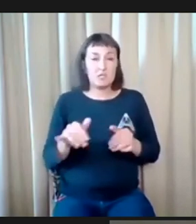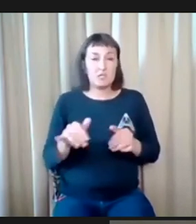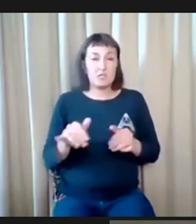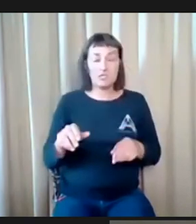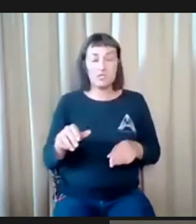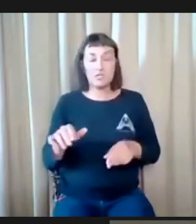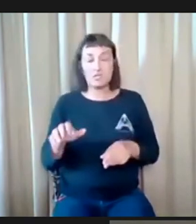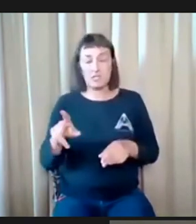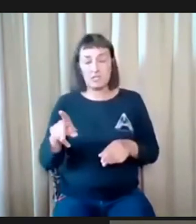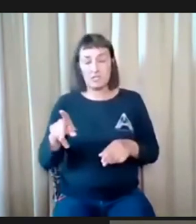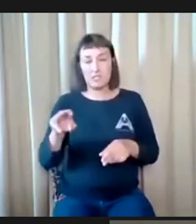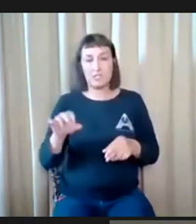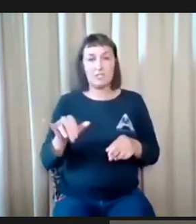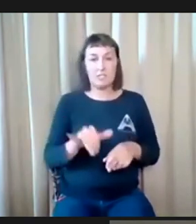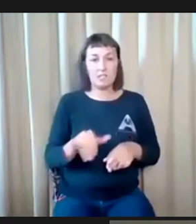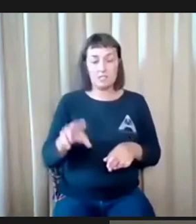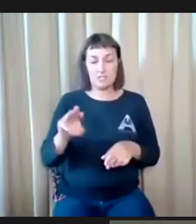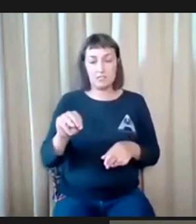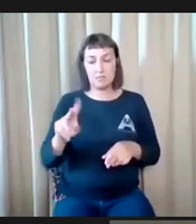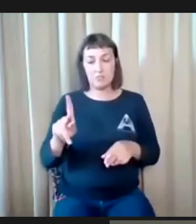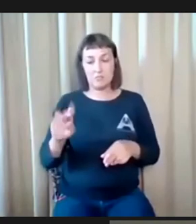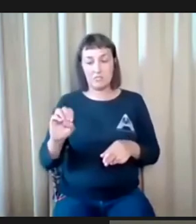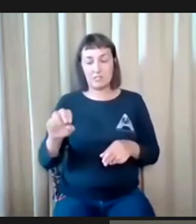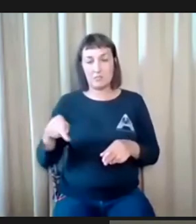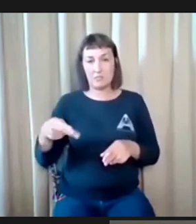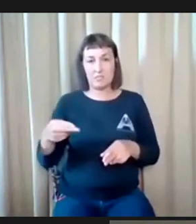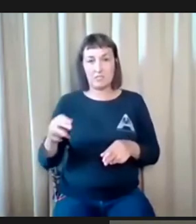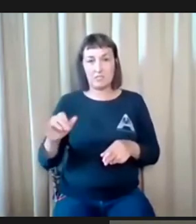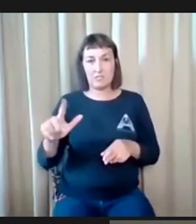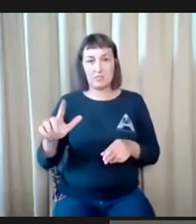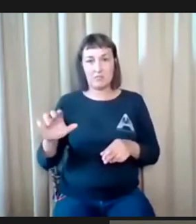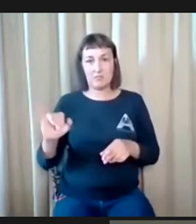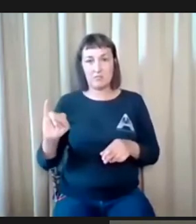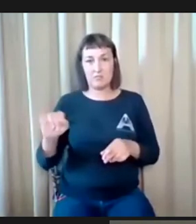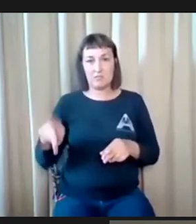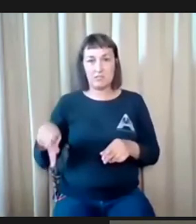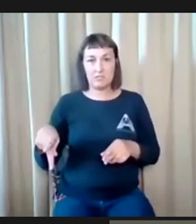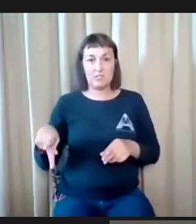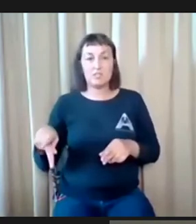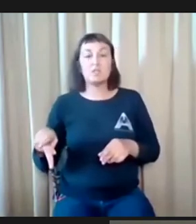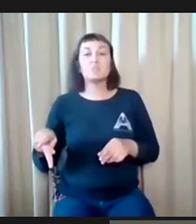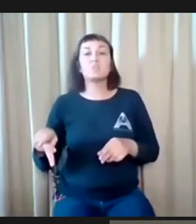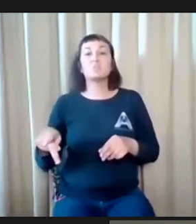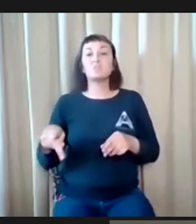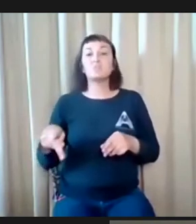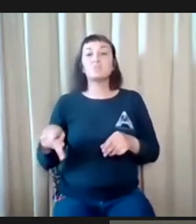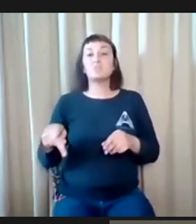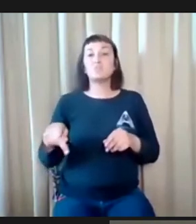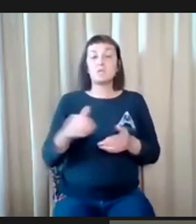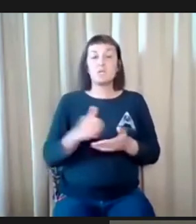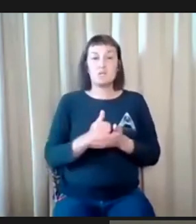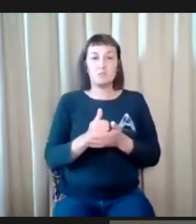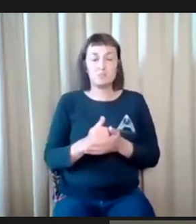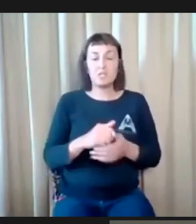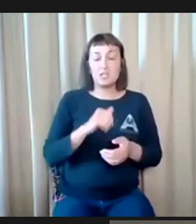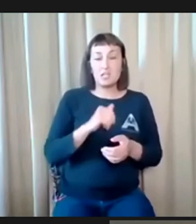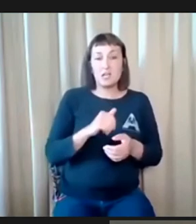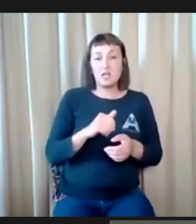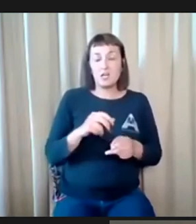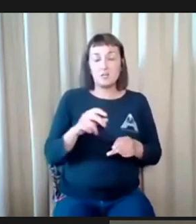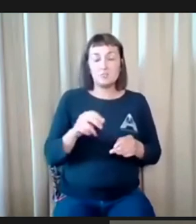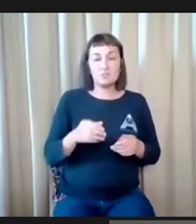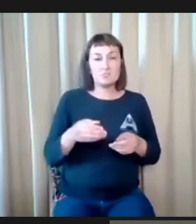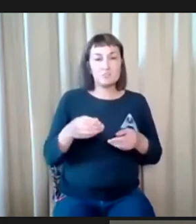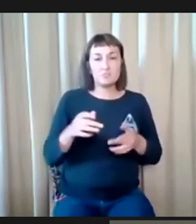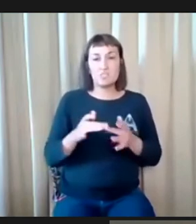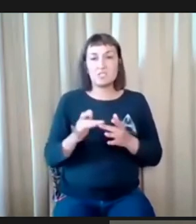bill. And I would just like to add to that, be sure to reach out to everyone. Don't reach out to someone because you think their